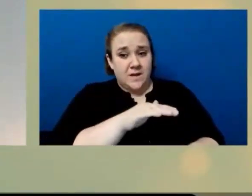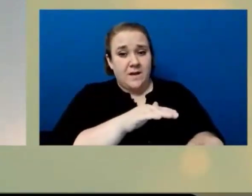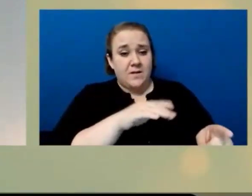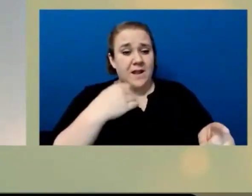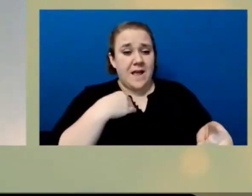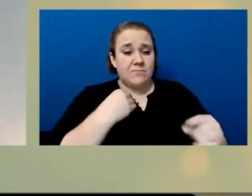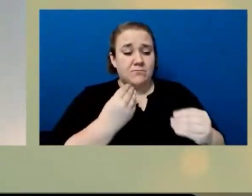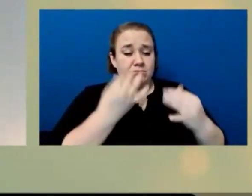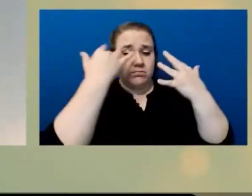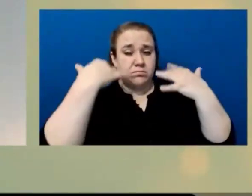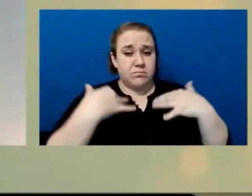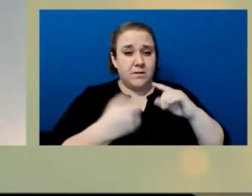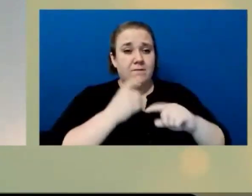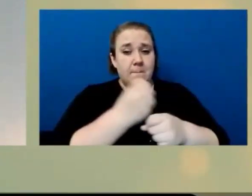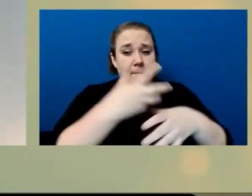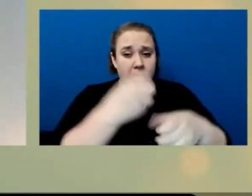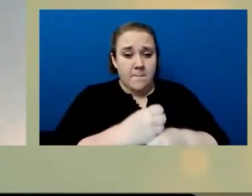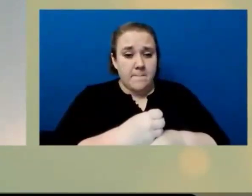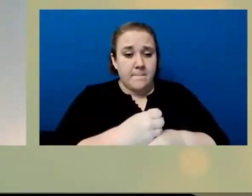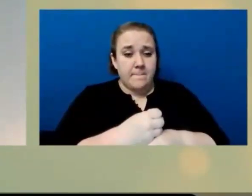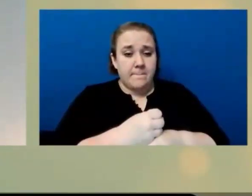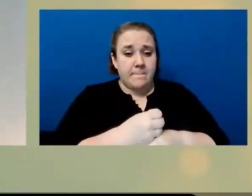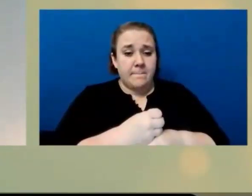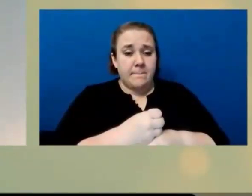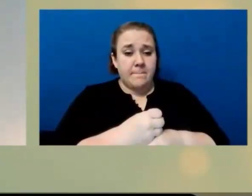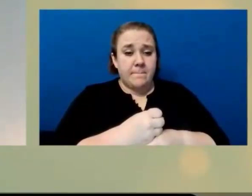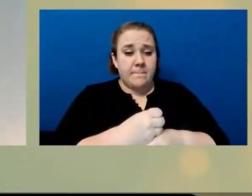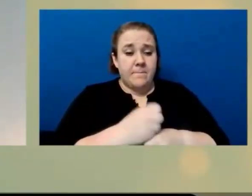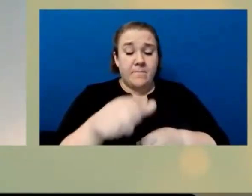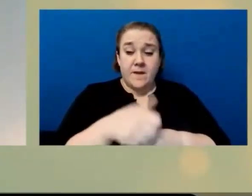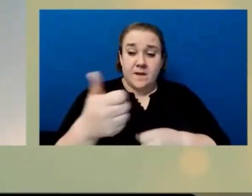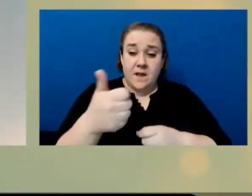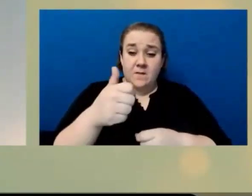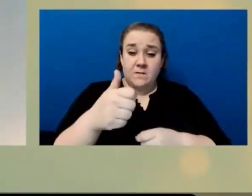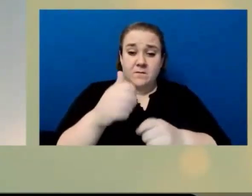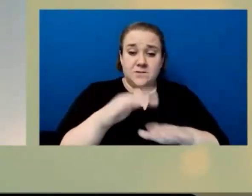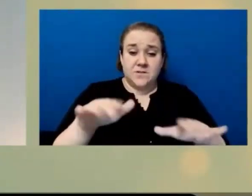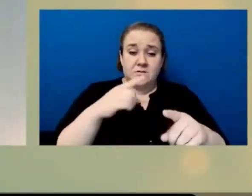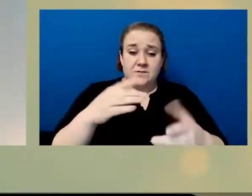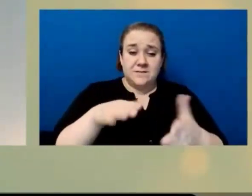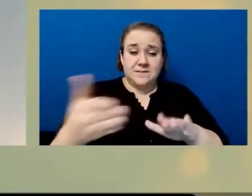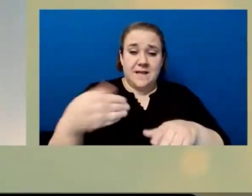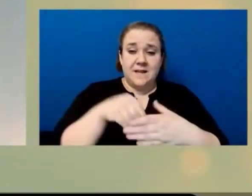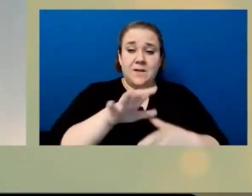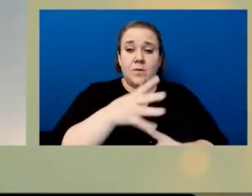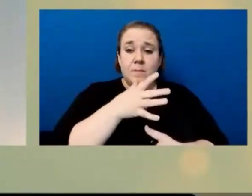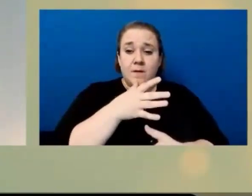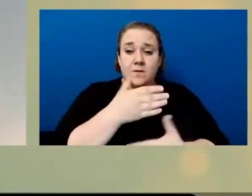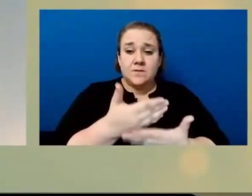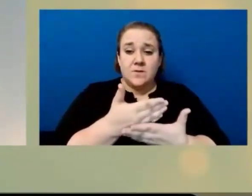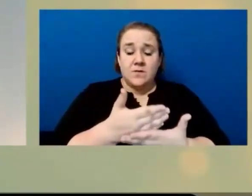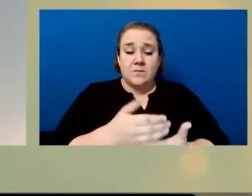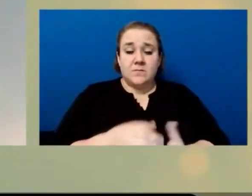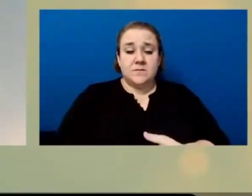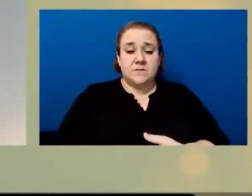No wonder the weaving is frayed. No wonder it is sometimes torn. It aches to be so tangled